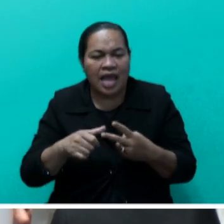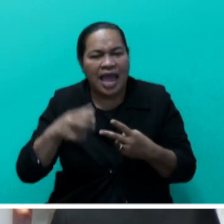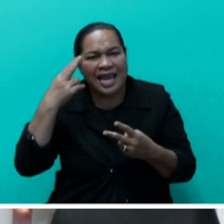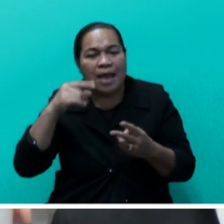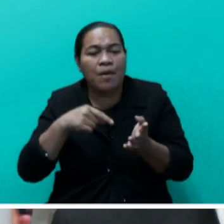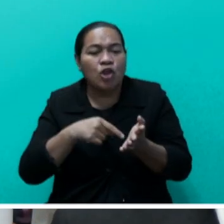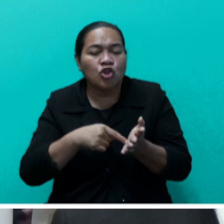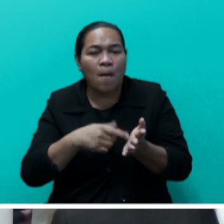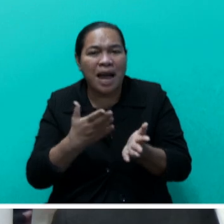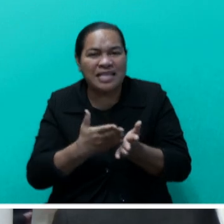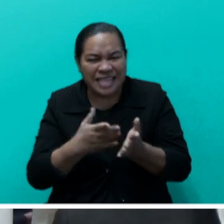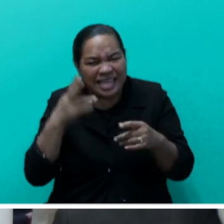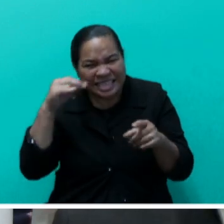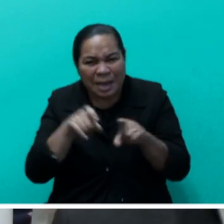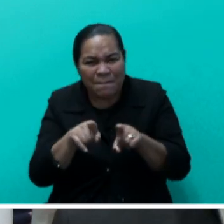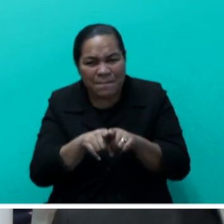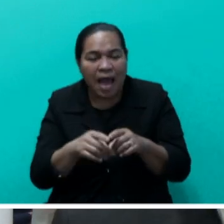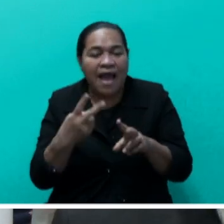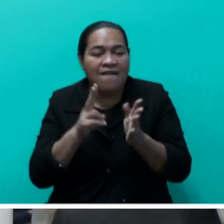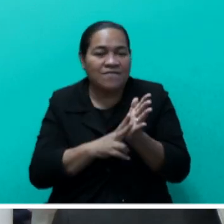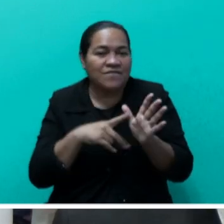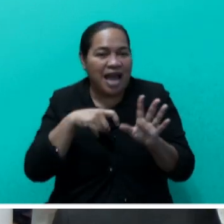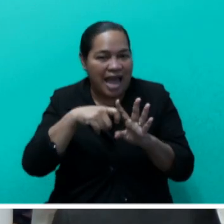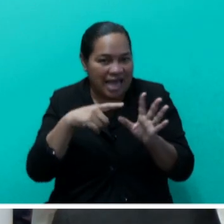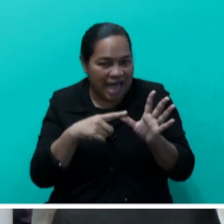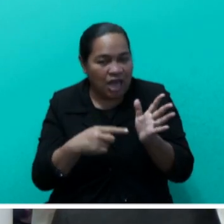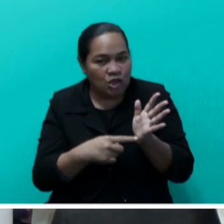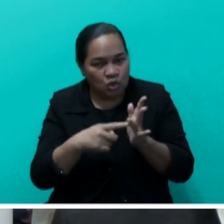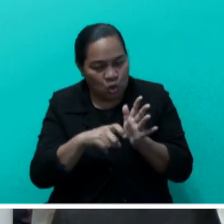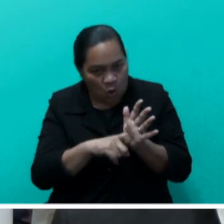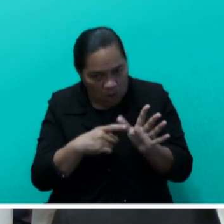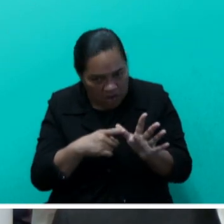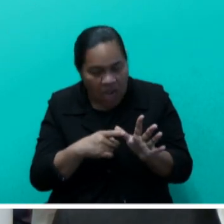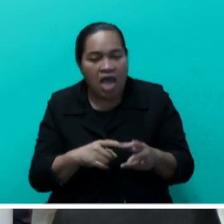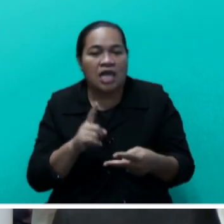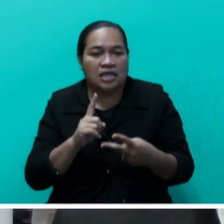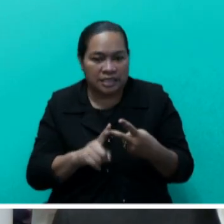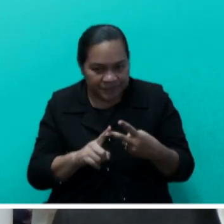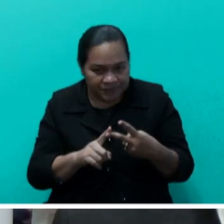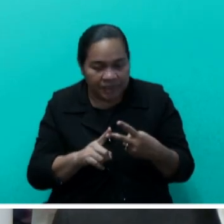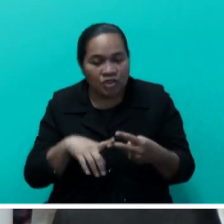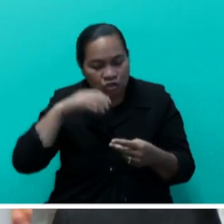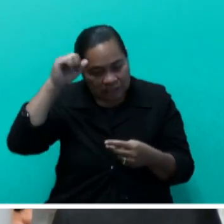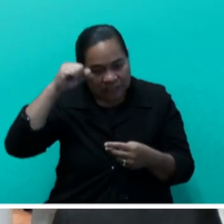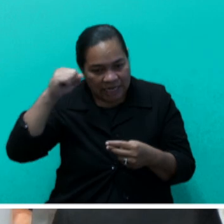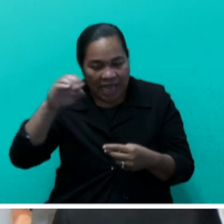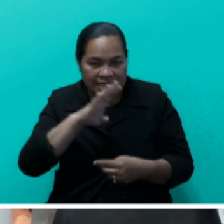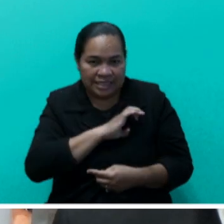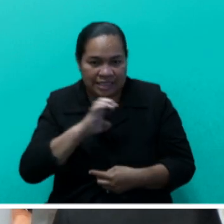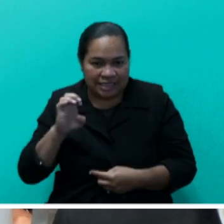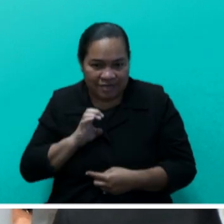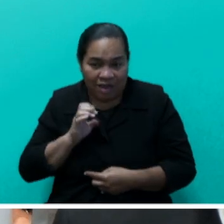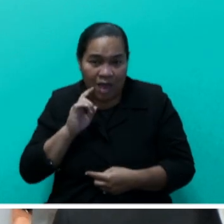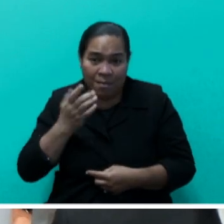Tomasi Vakatora Jr. on the board. He's a well-known senior executive in Fiji, was at